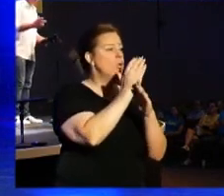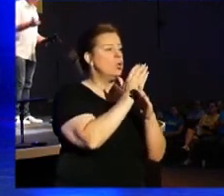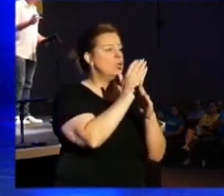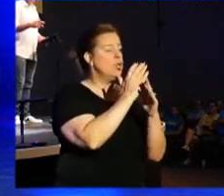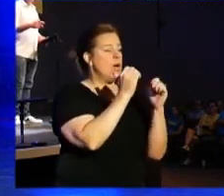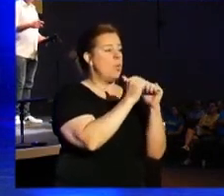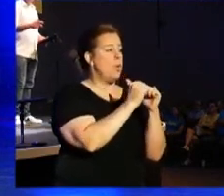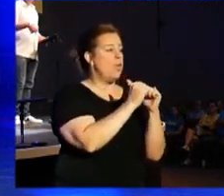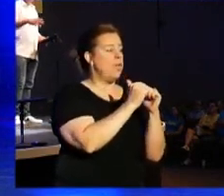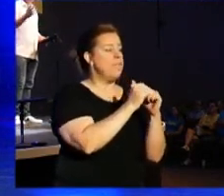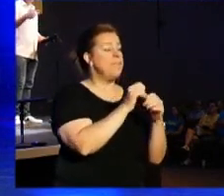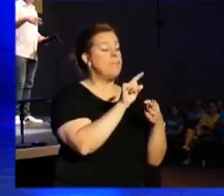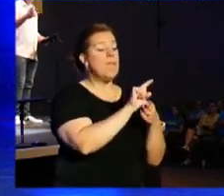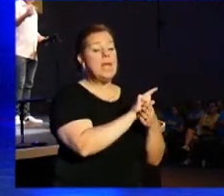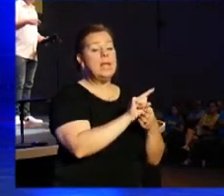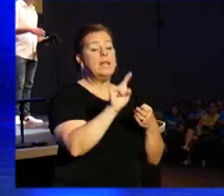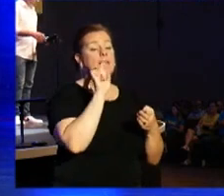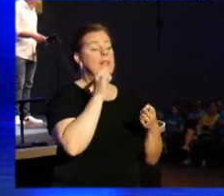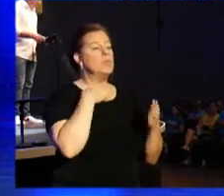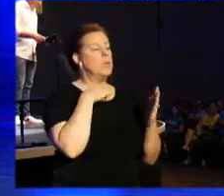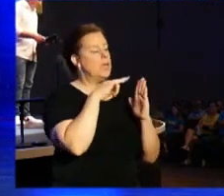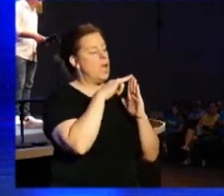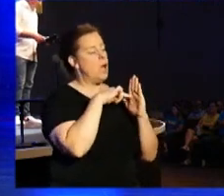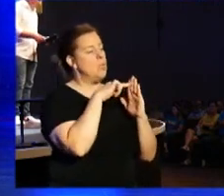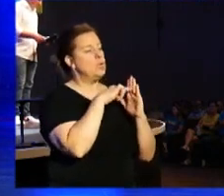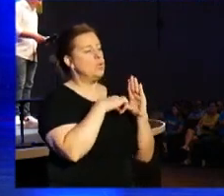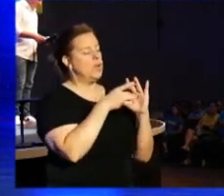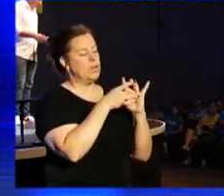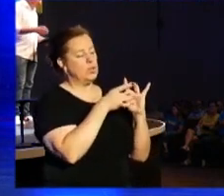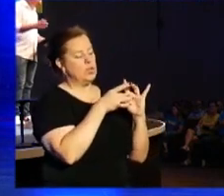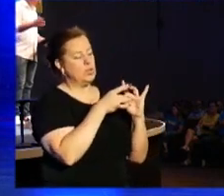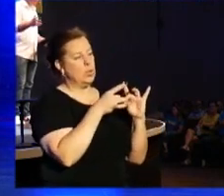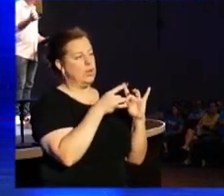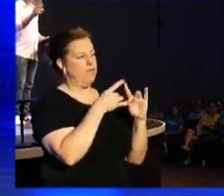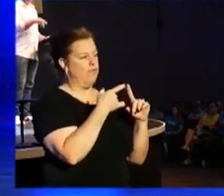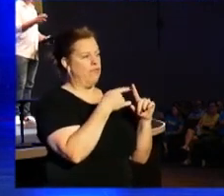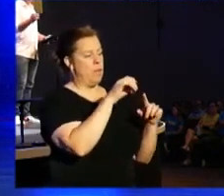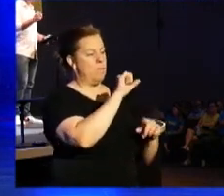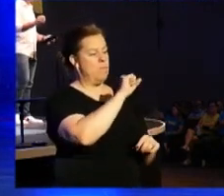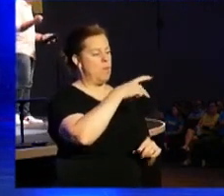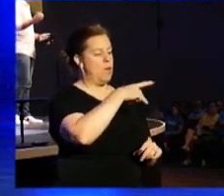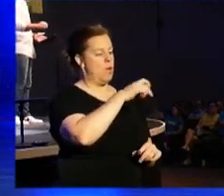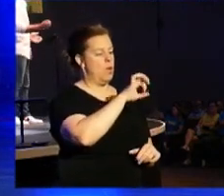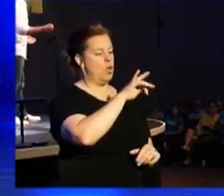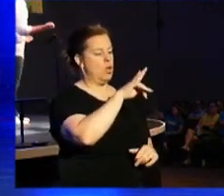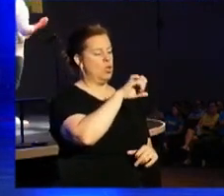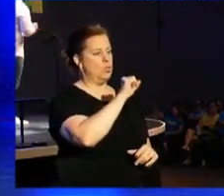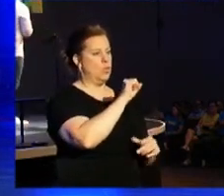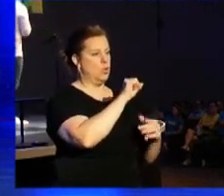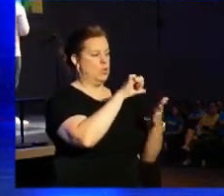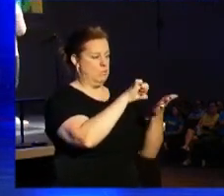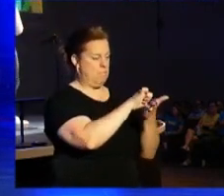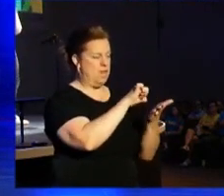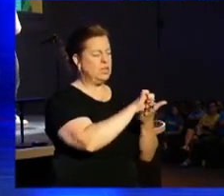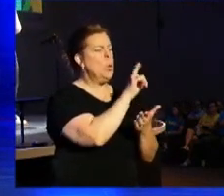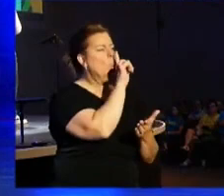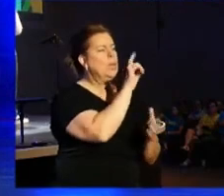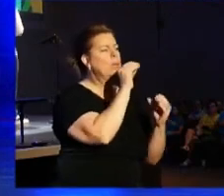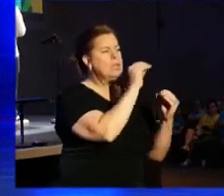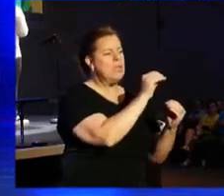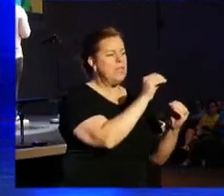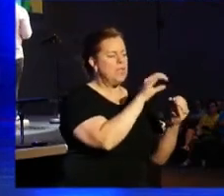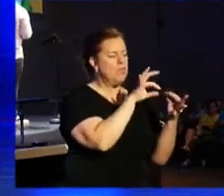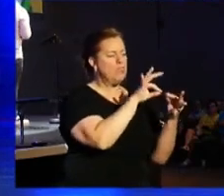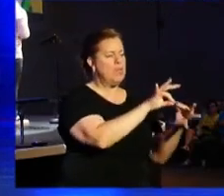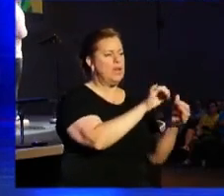read a story last week scrolling through a sports page on social media, and it wasn't about biblical kindness per se, but